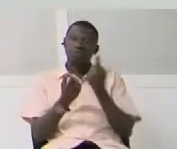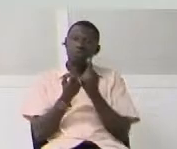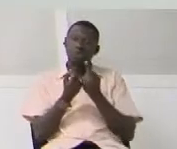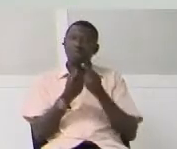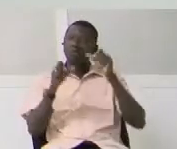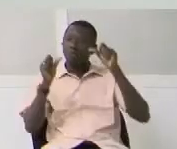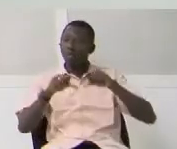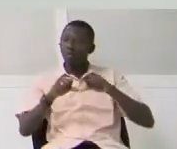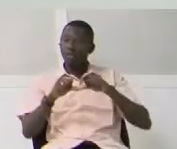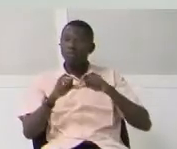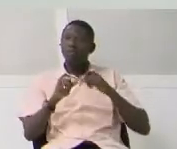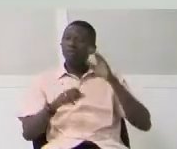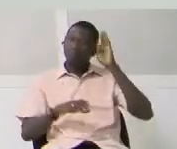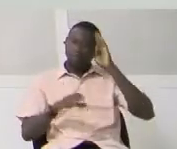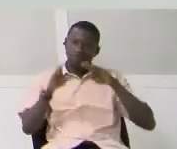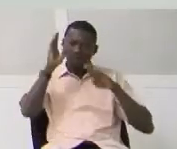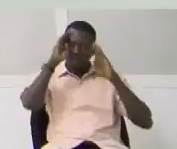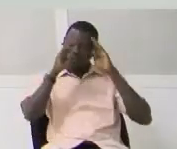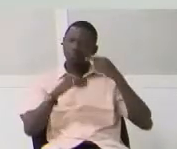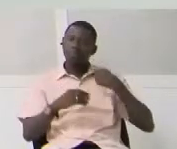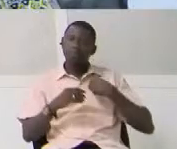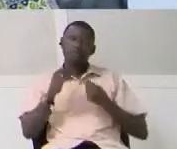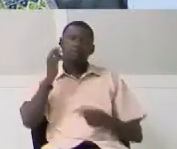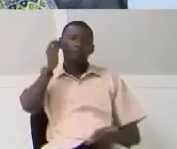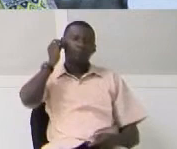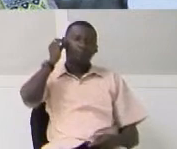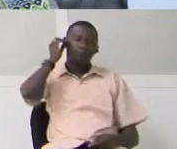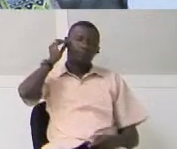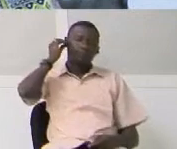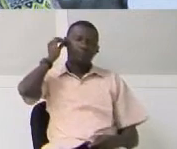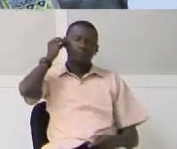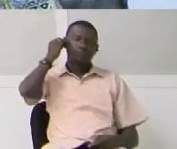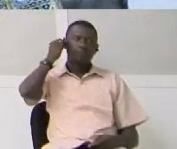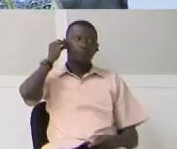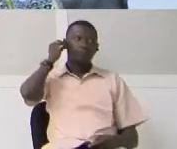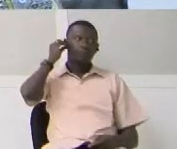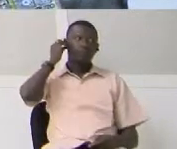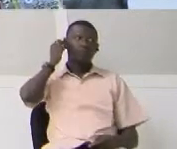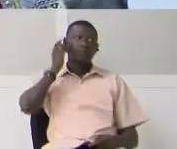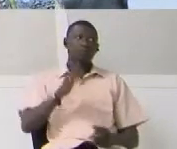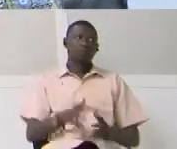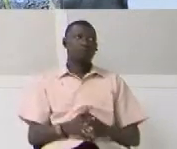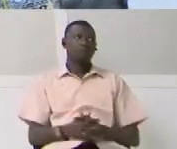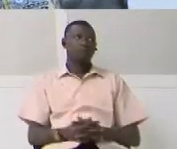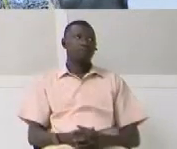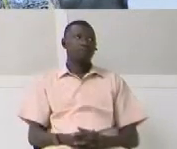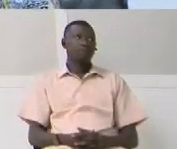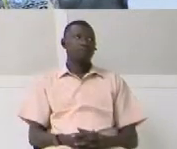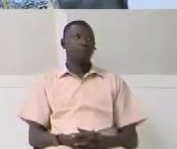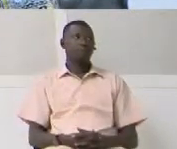I seek your understanding and forgiveness if I said anything which is not very good.